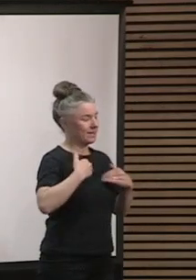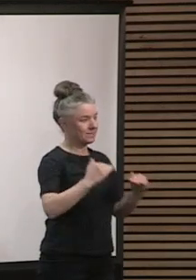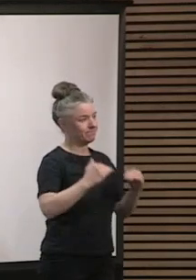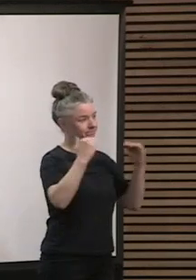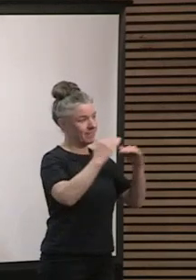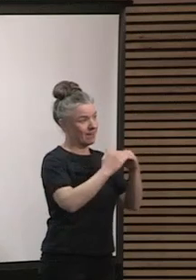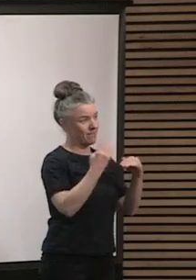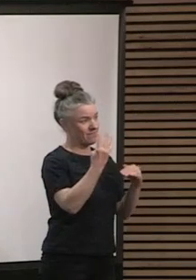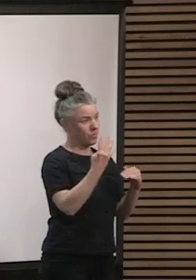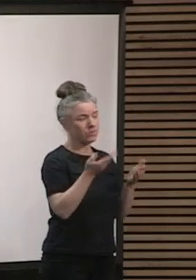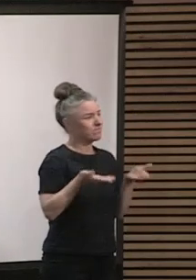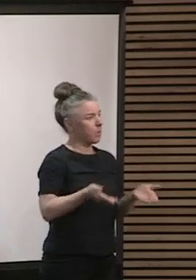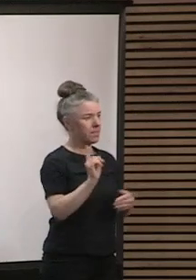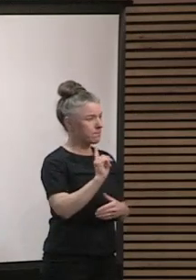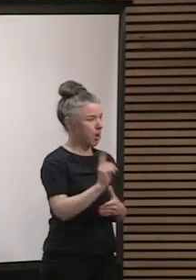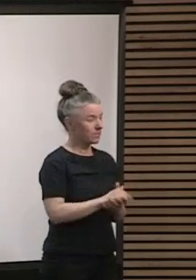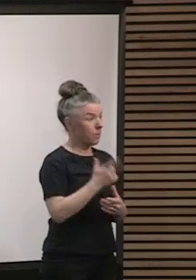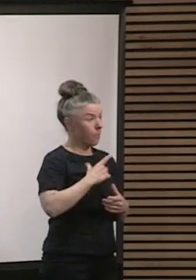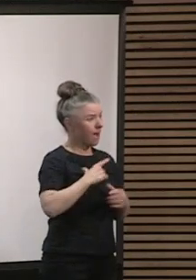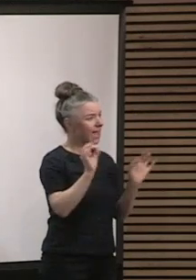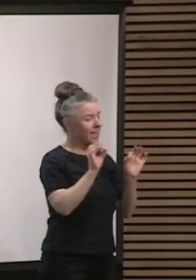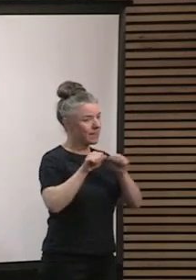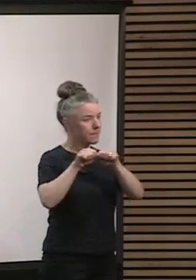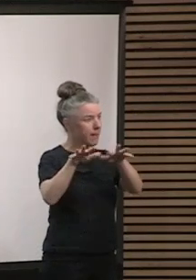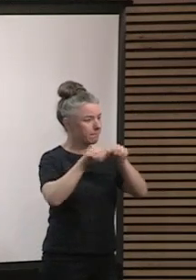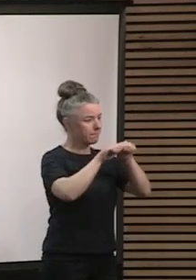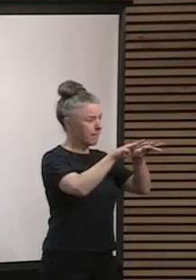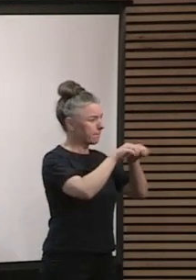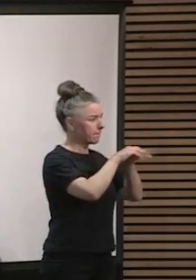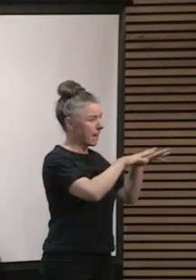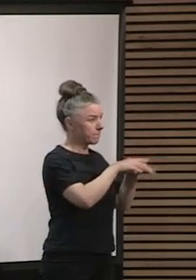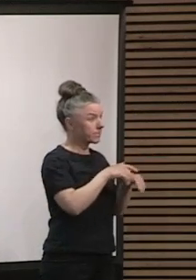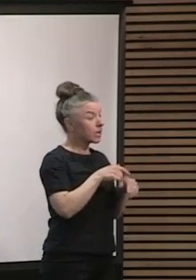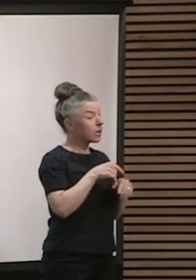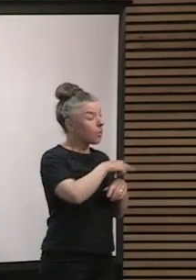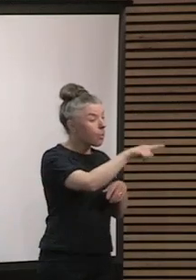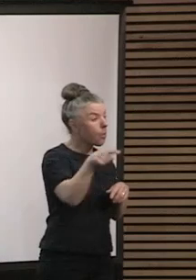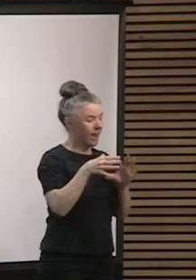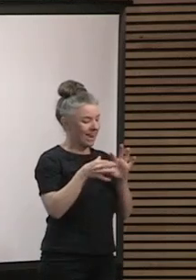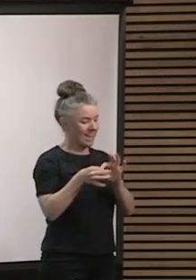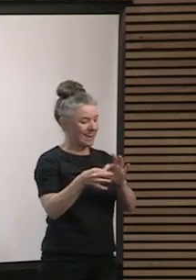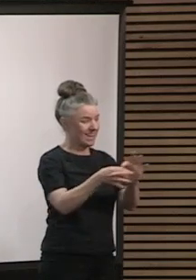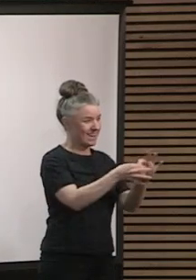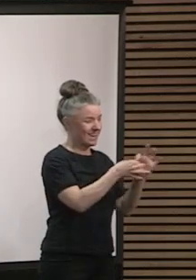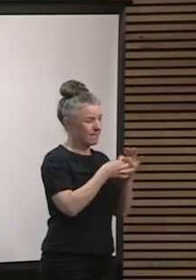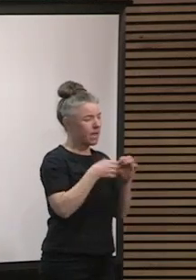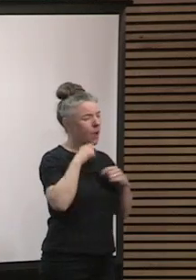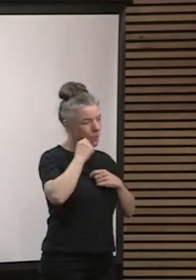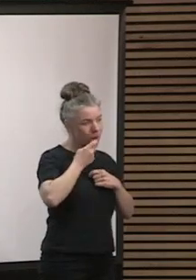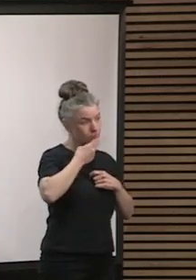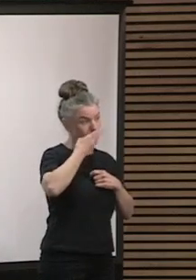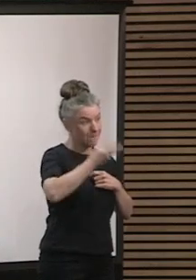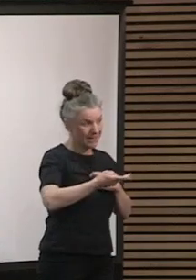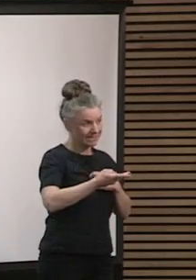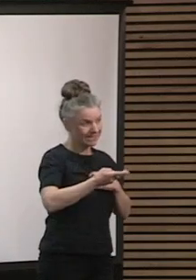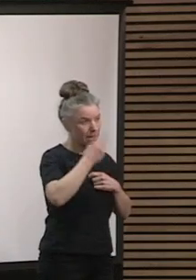as we do not have a number of clusters or unrelated cases. I'll say that again because I've seen a lot of speculation.